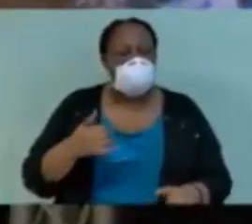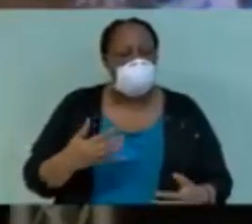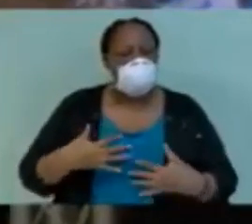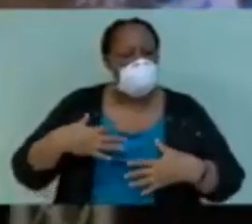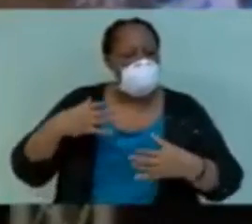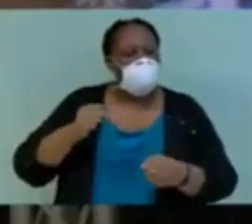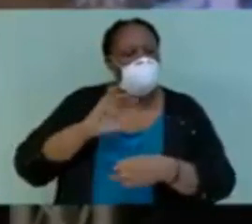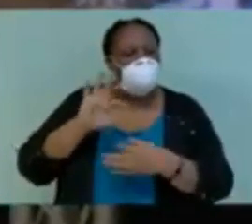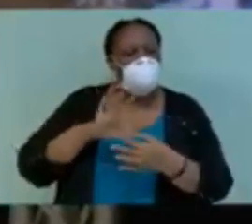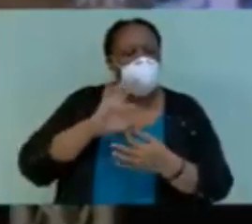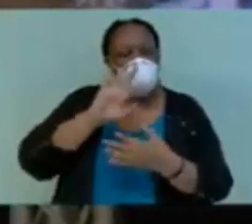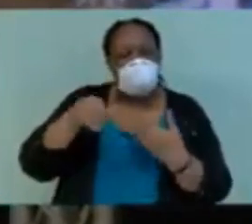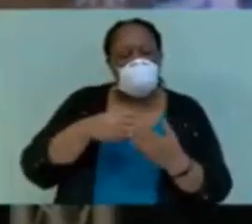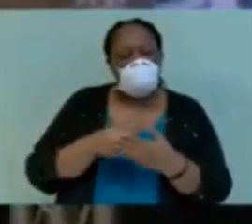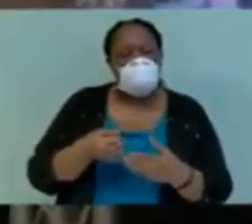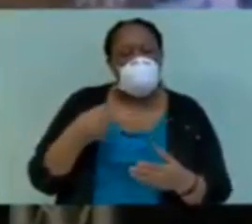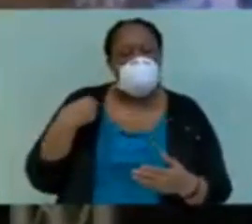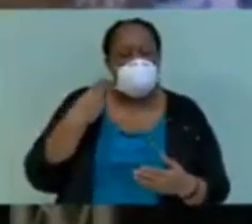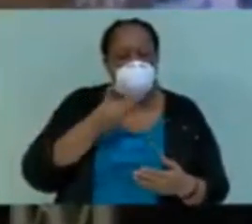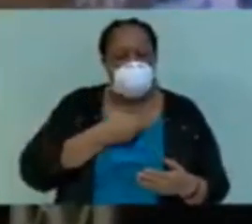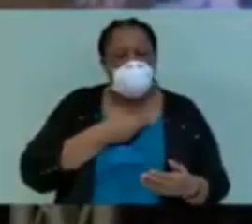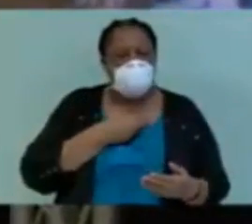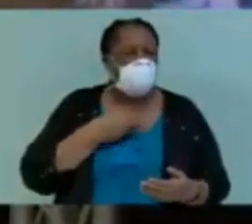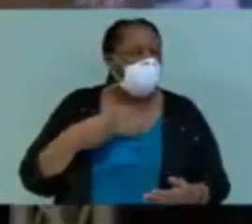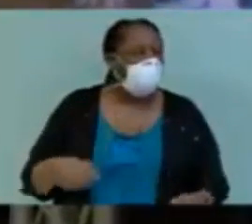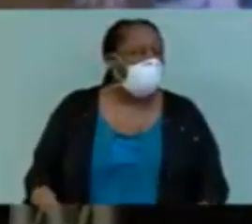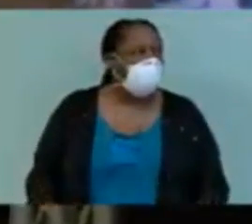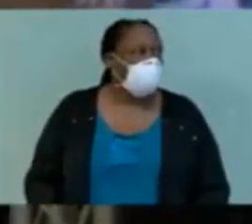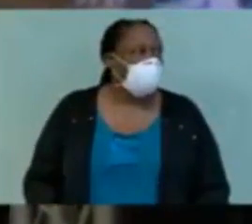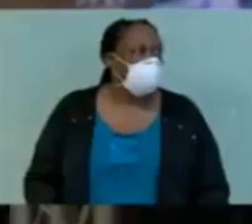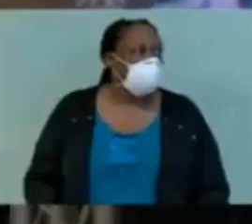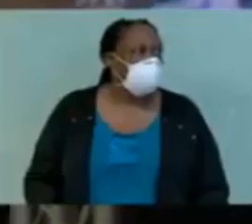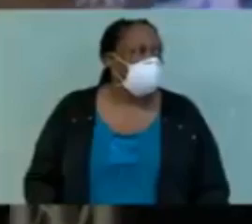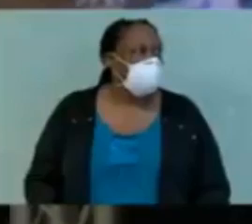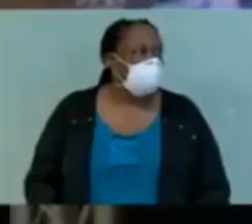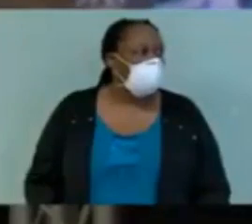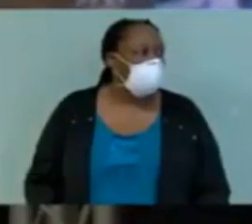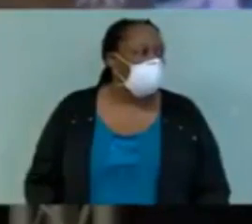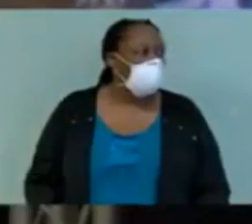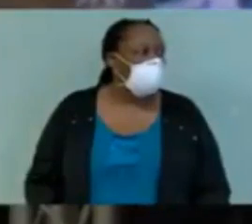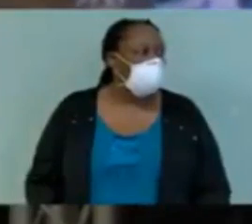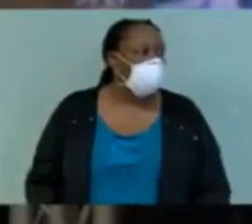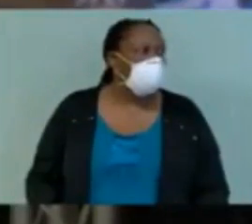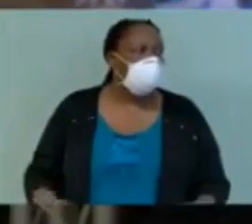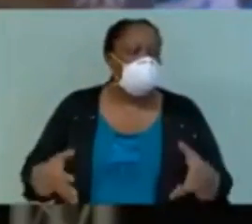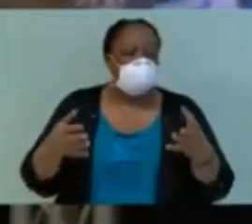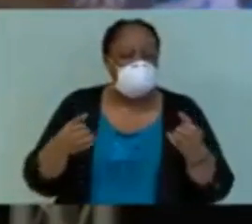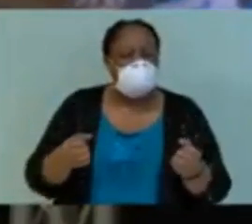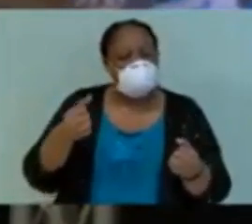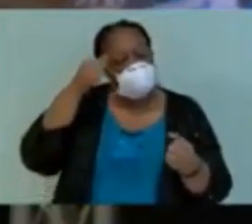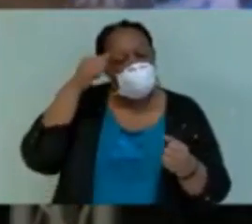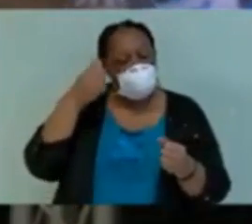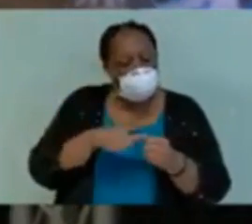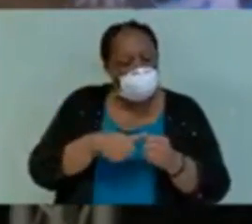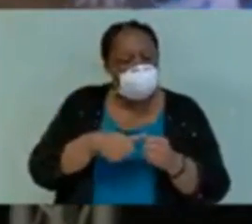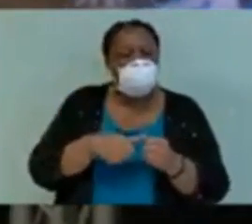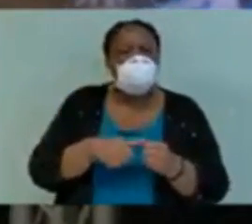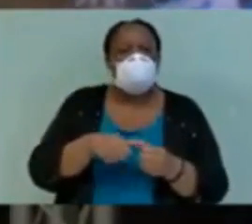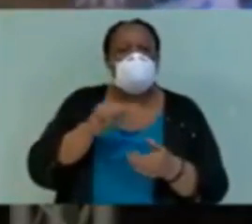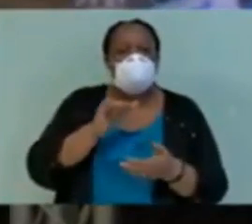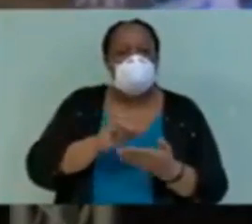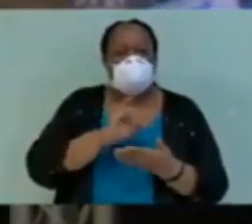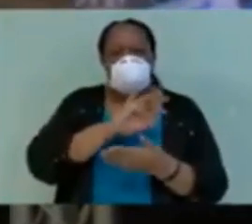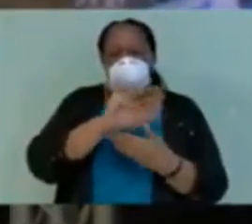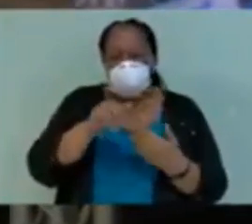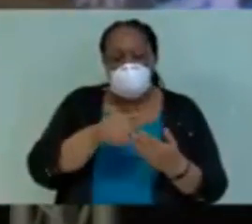each of us have our part to play in protecting ourselves and others from this disease, maintaining